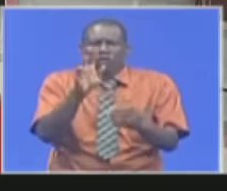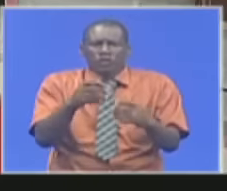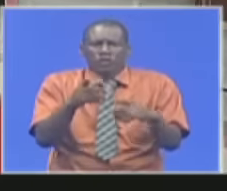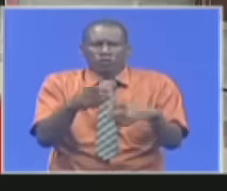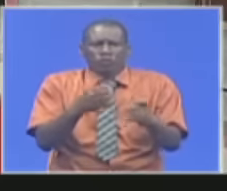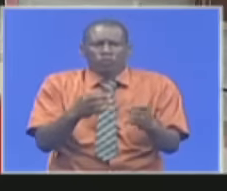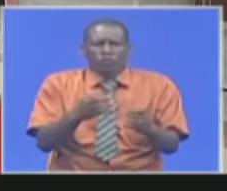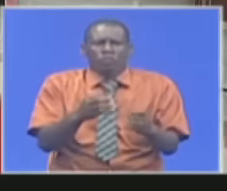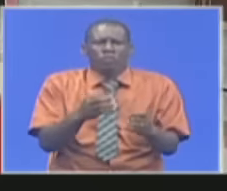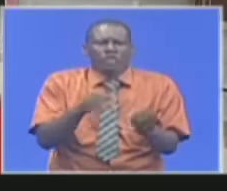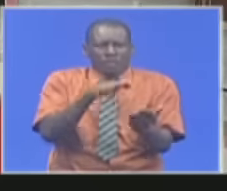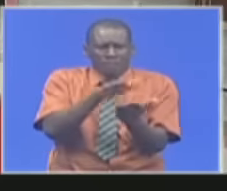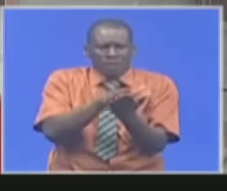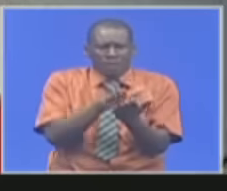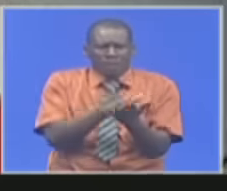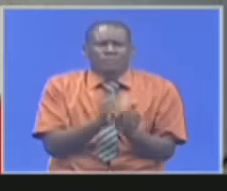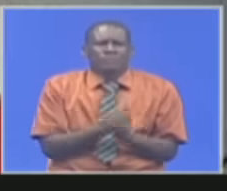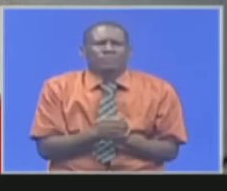cash withdrawal.